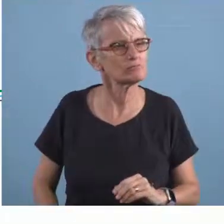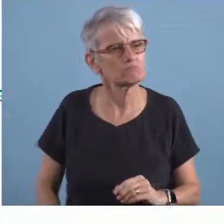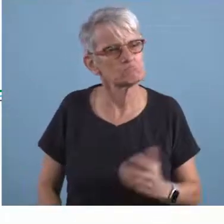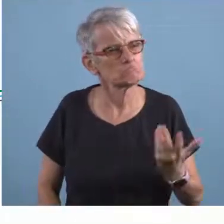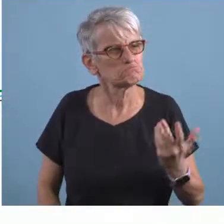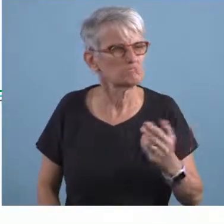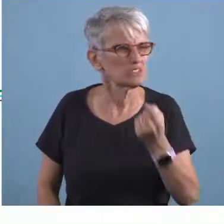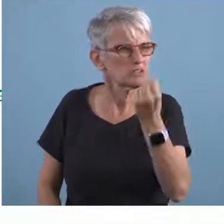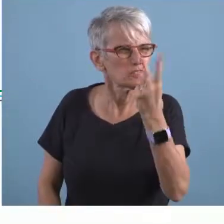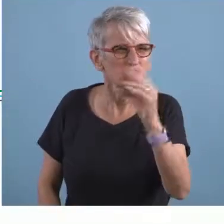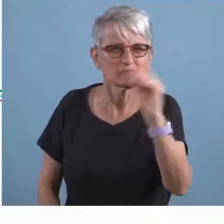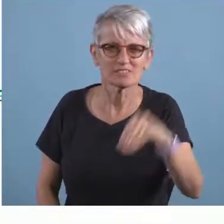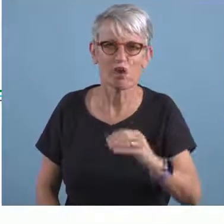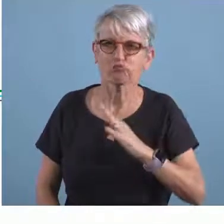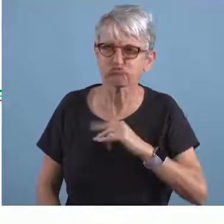About 12%.